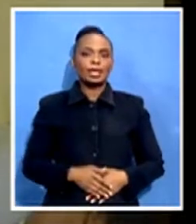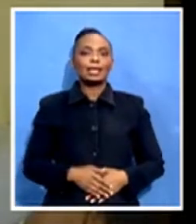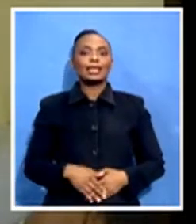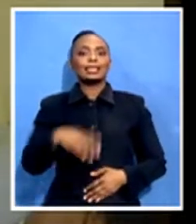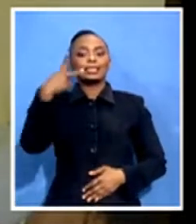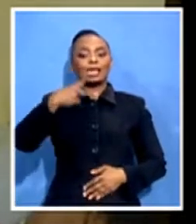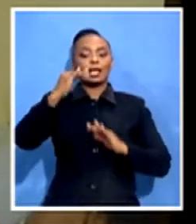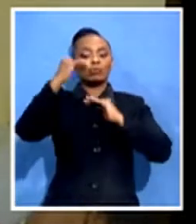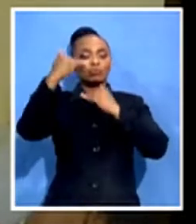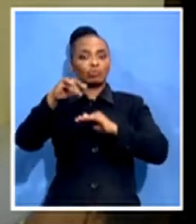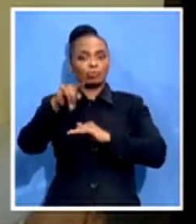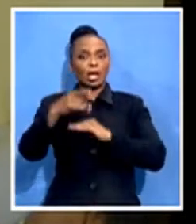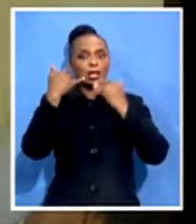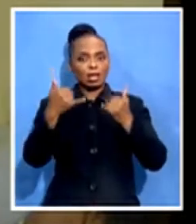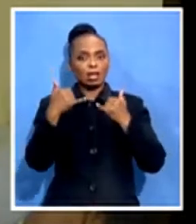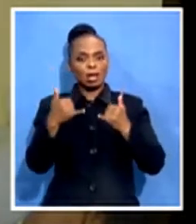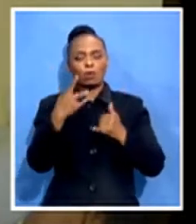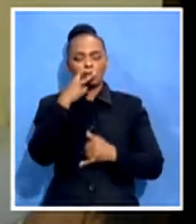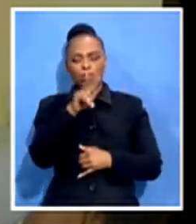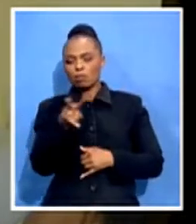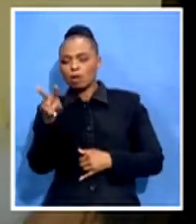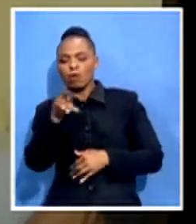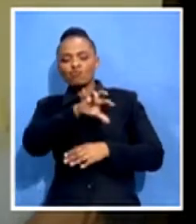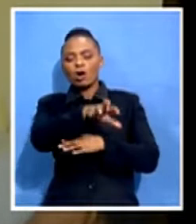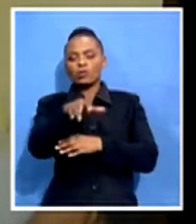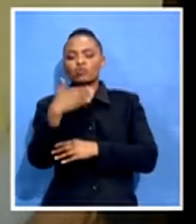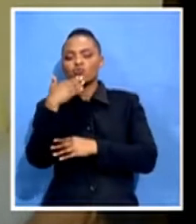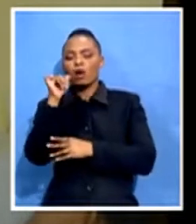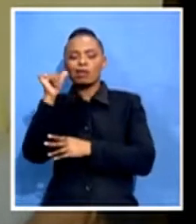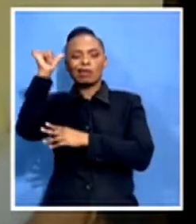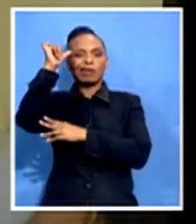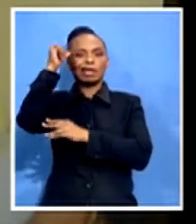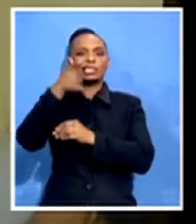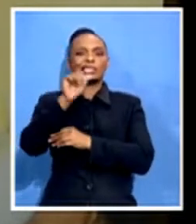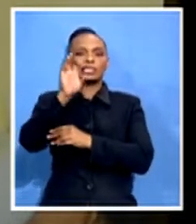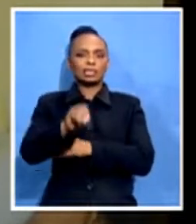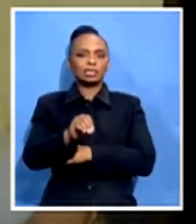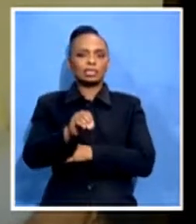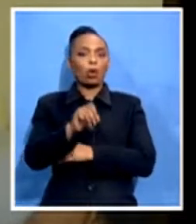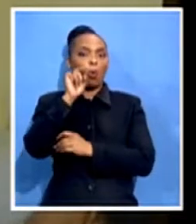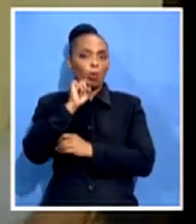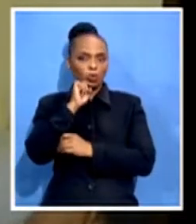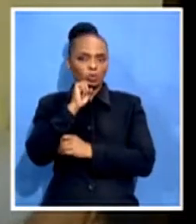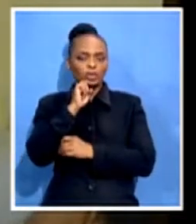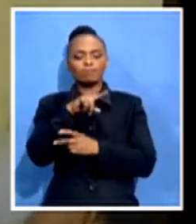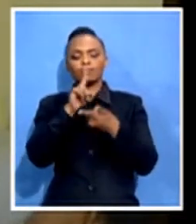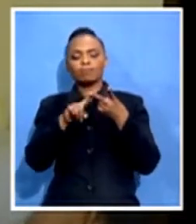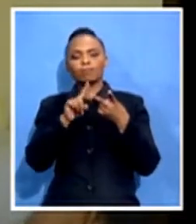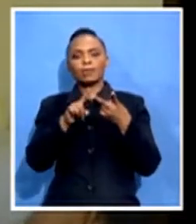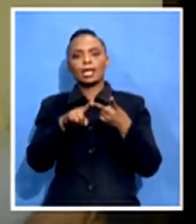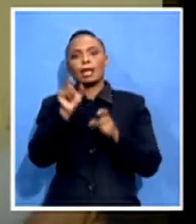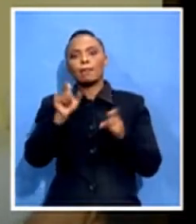people in the province who are above 60 years of age. And then we look at people who are above 18 years of age who